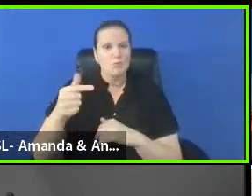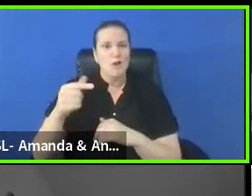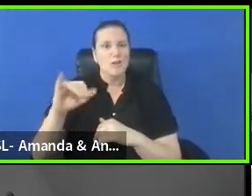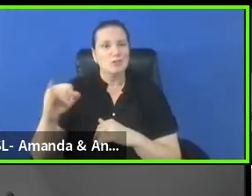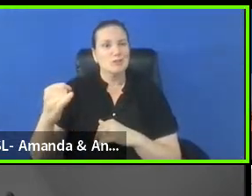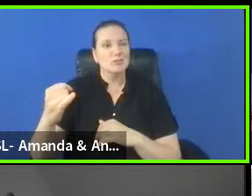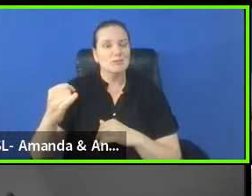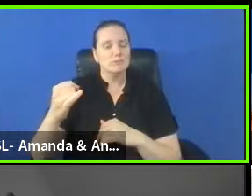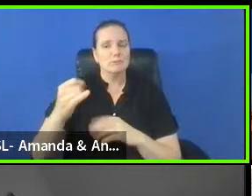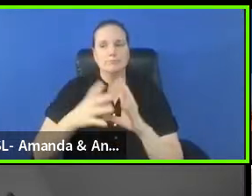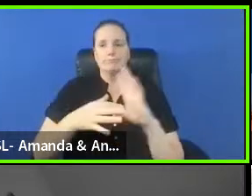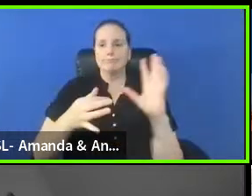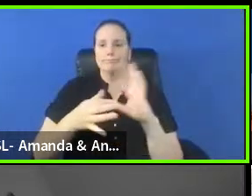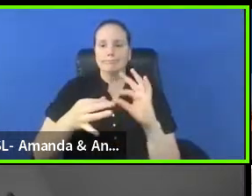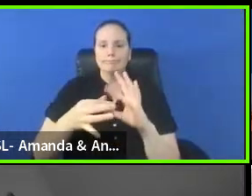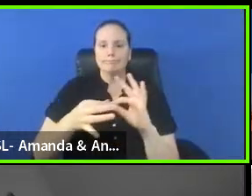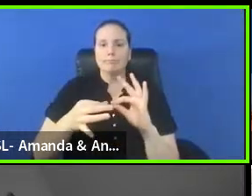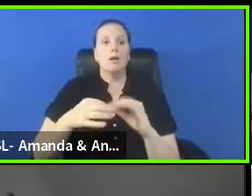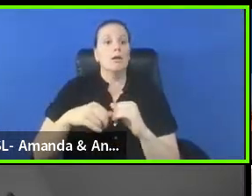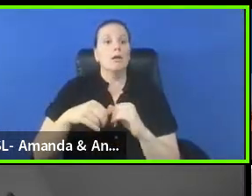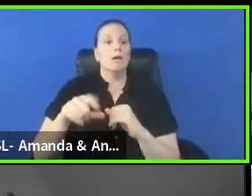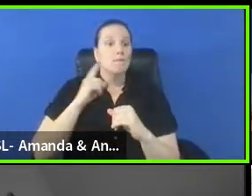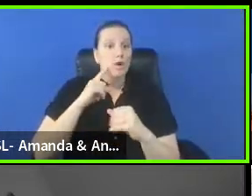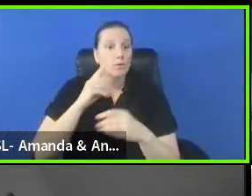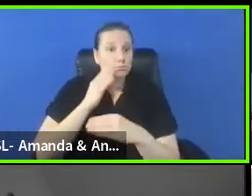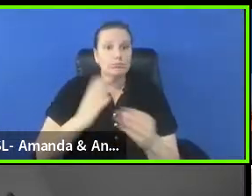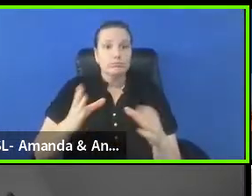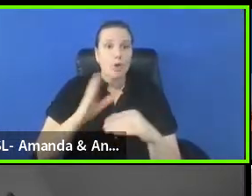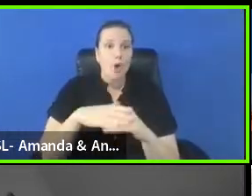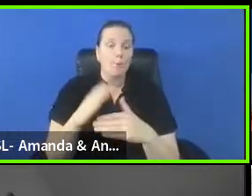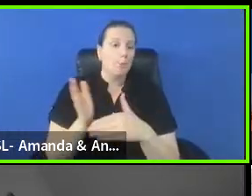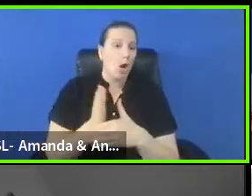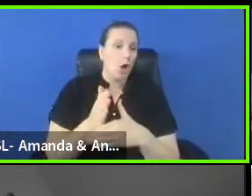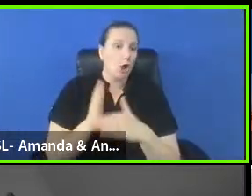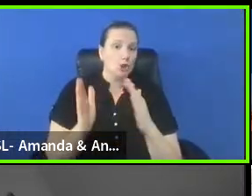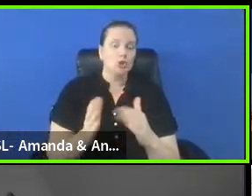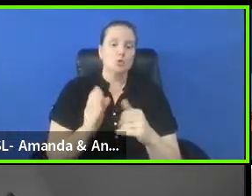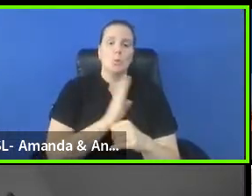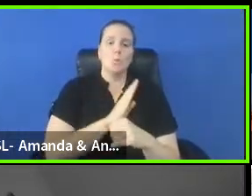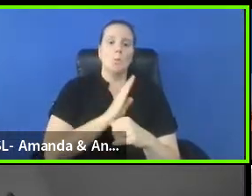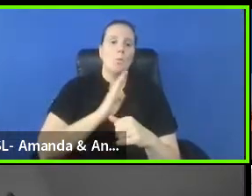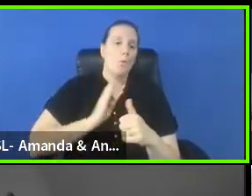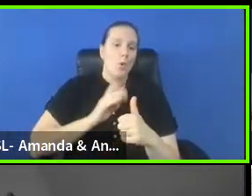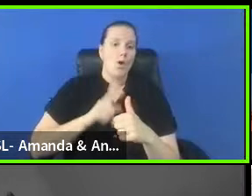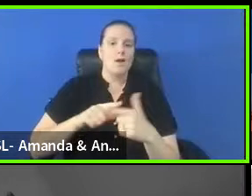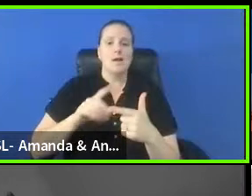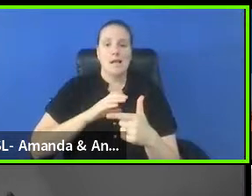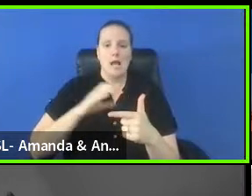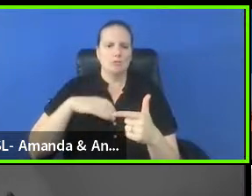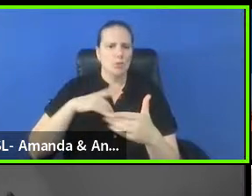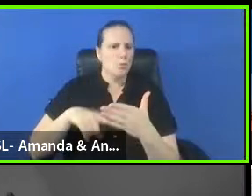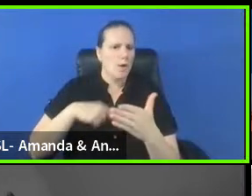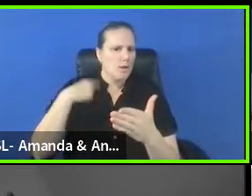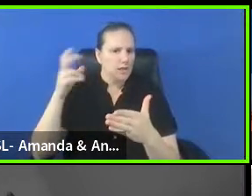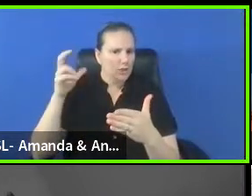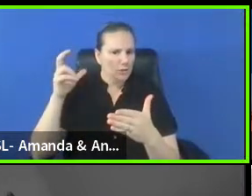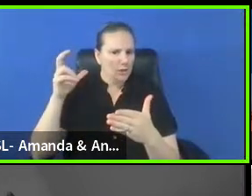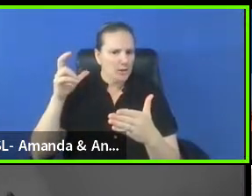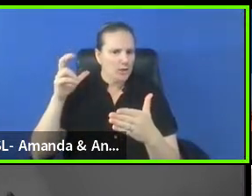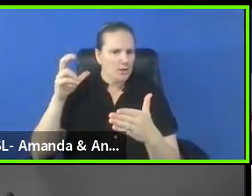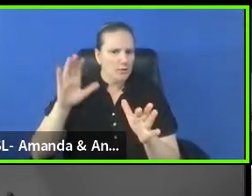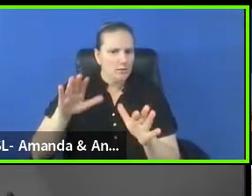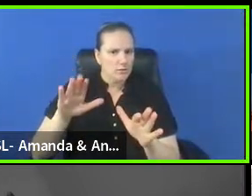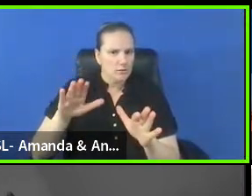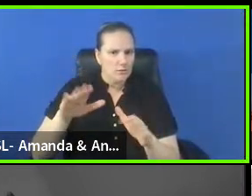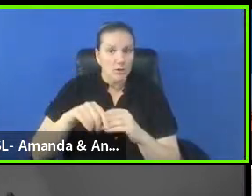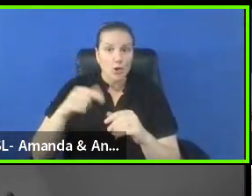update on our partners, the boards and councils, and what we are hearing from. So Greg? if we